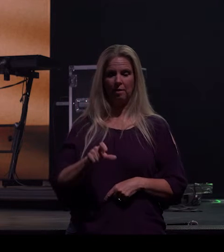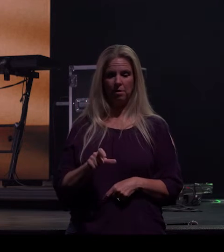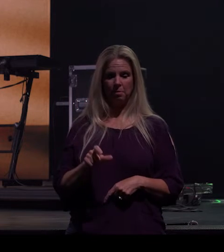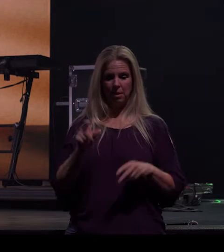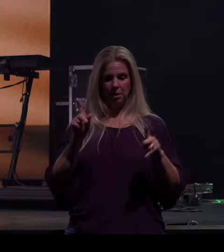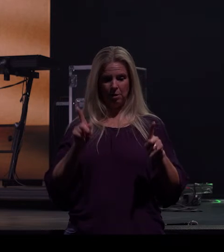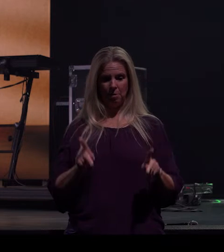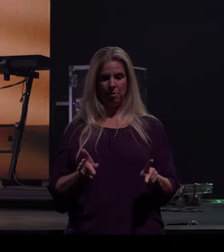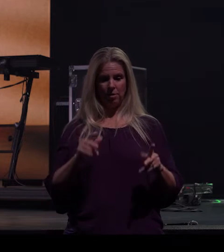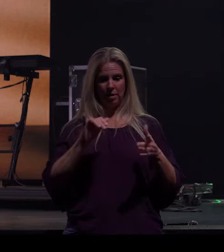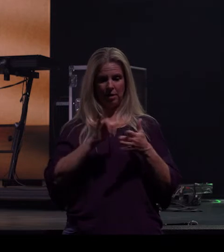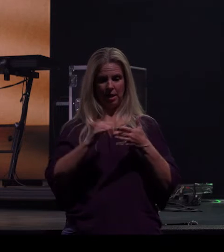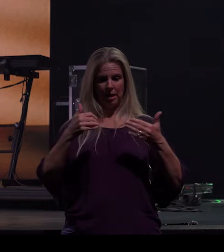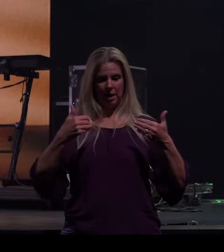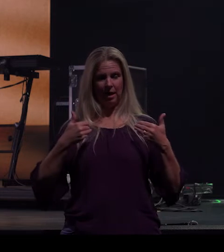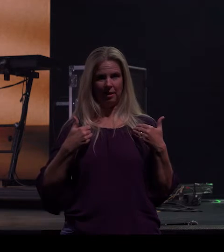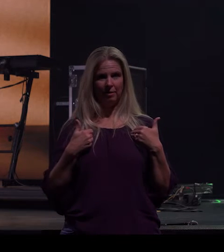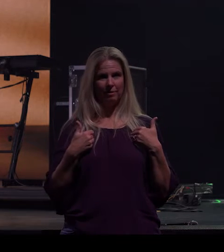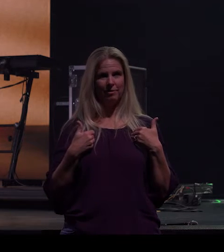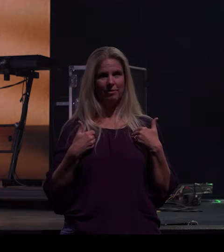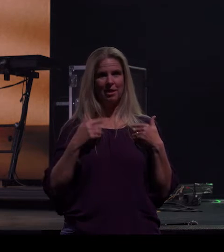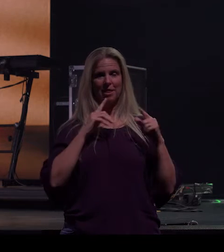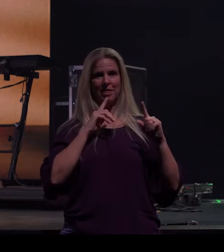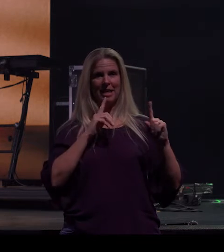one that has the answers?